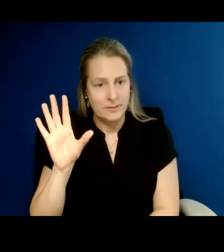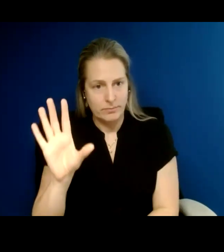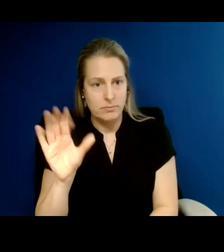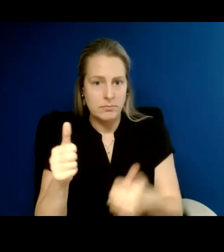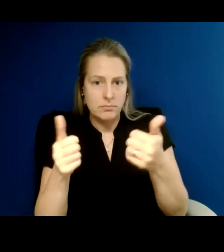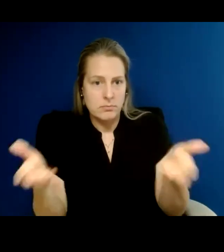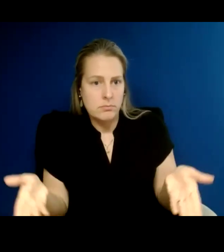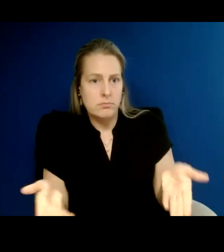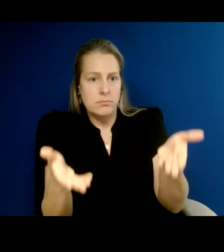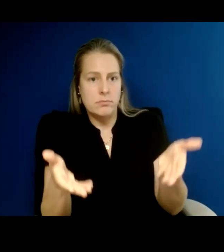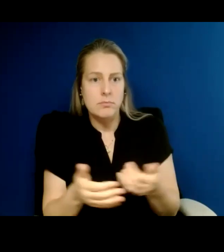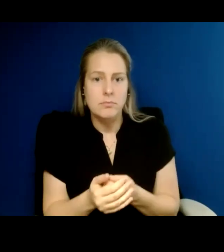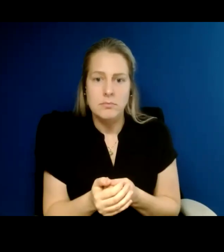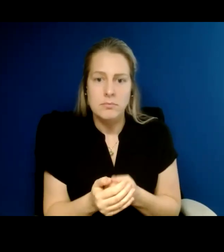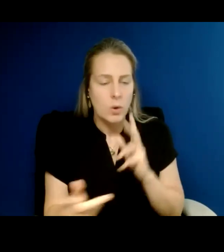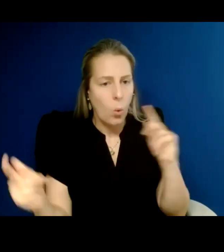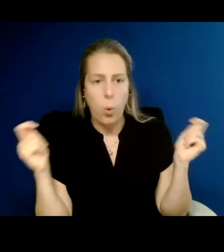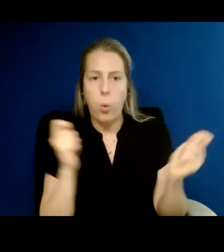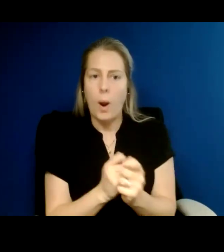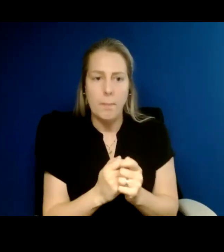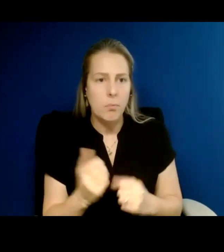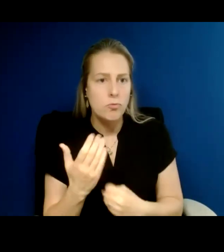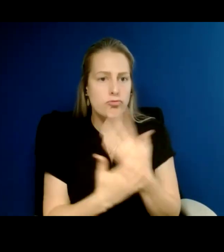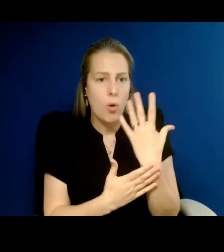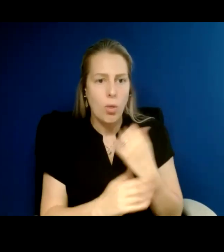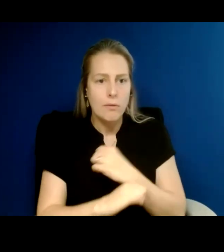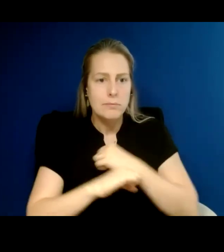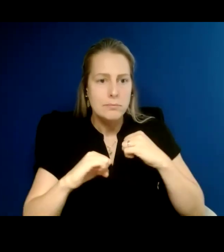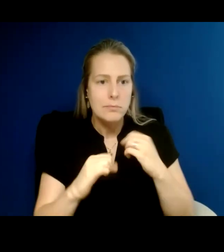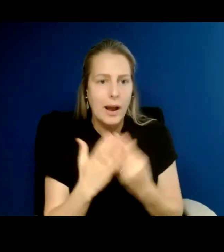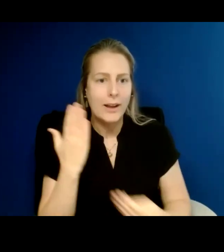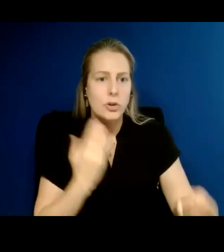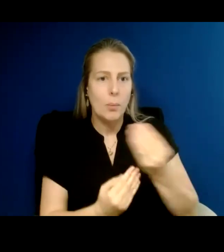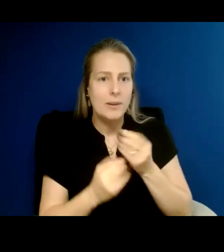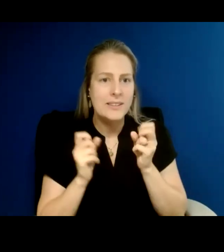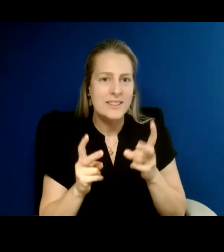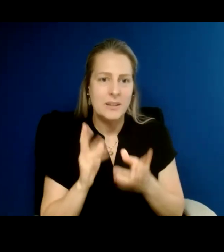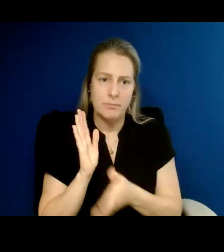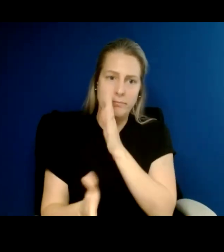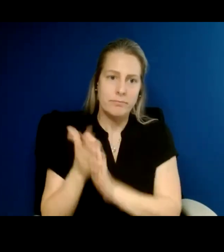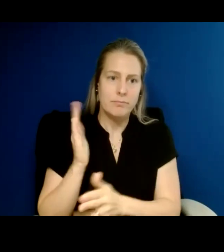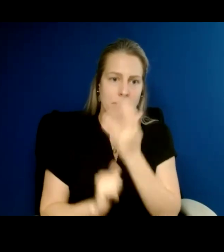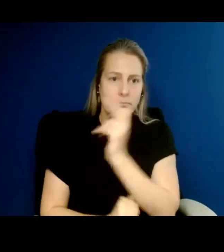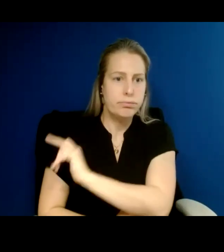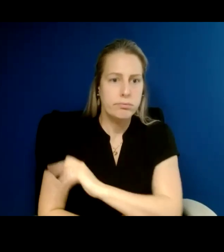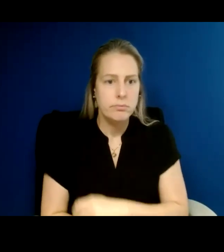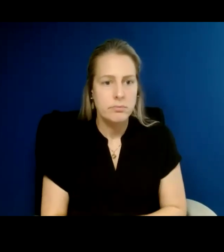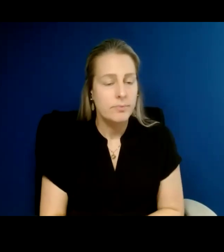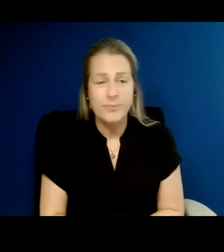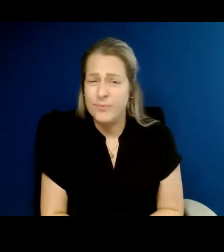suddenly, transform the growth-based economic system. Much more, we see it as I said, as a tool